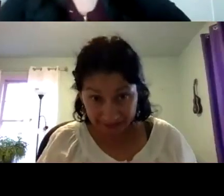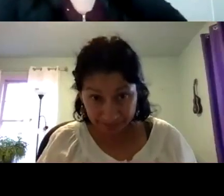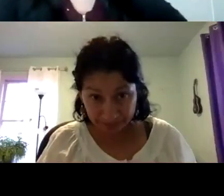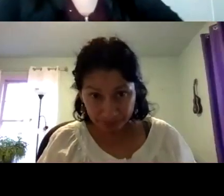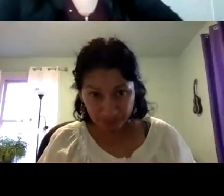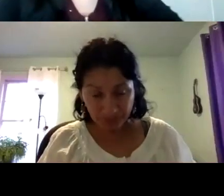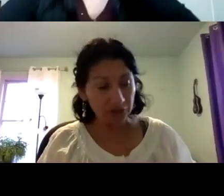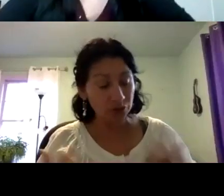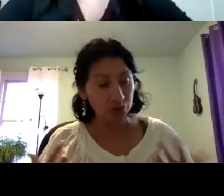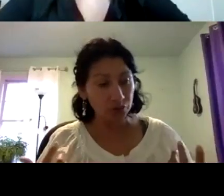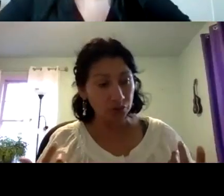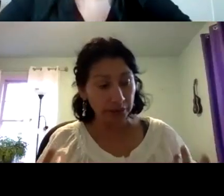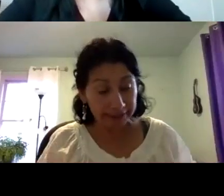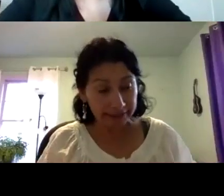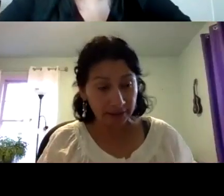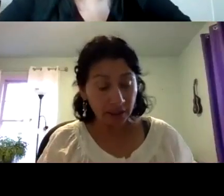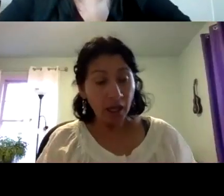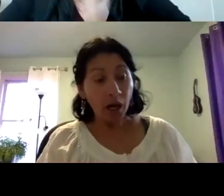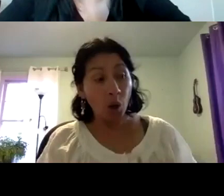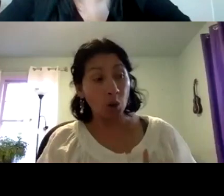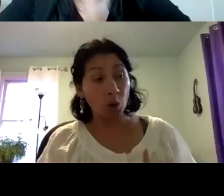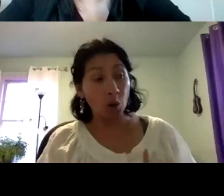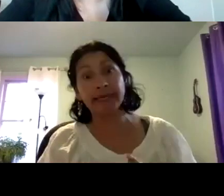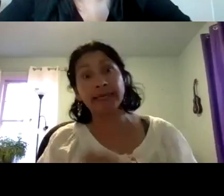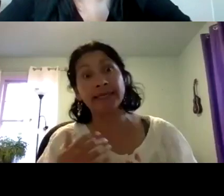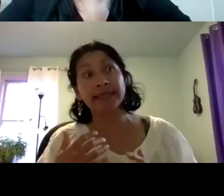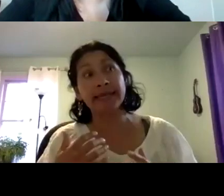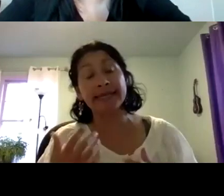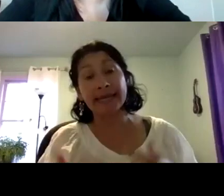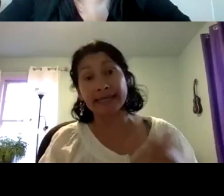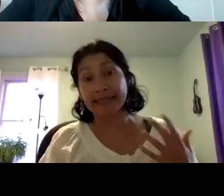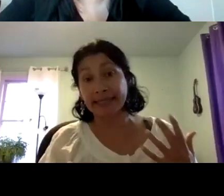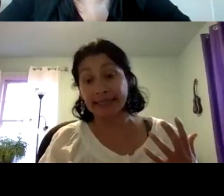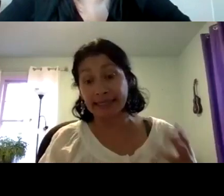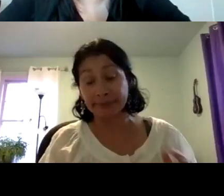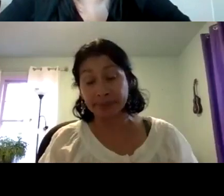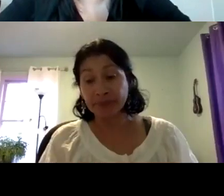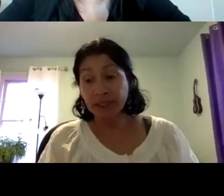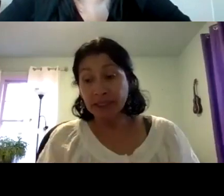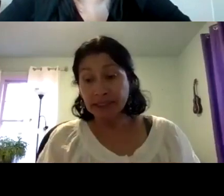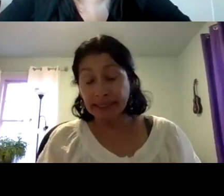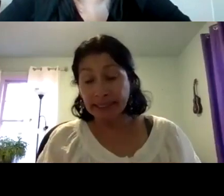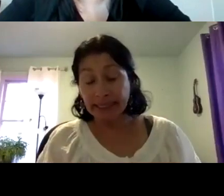money to eat, or they get